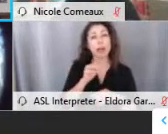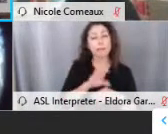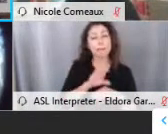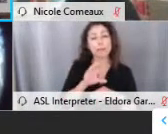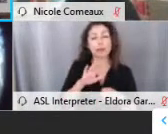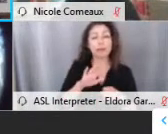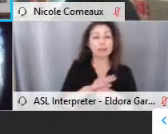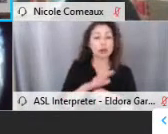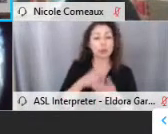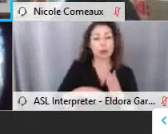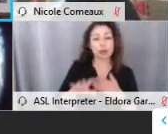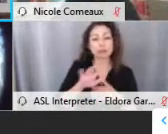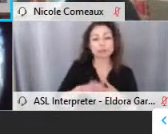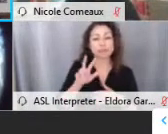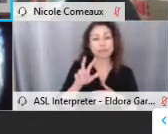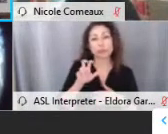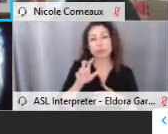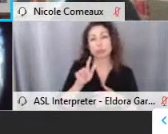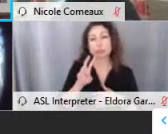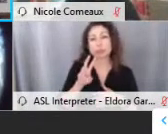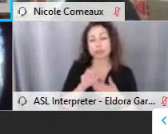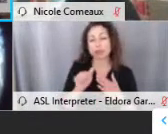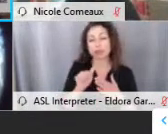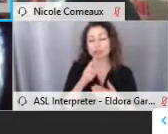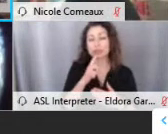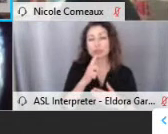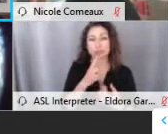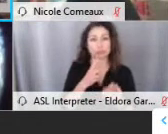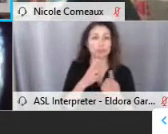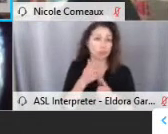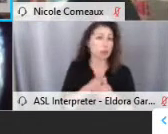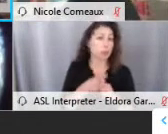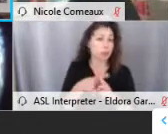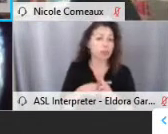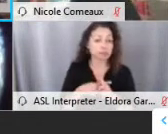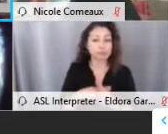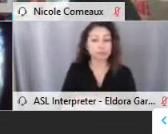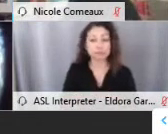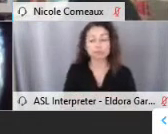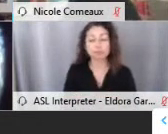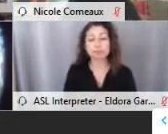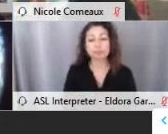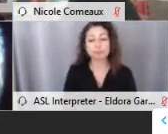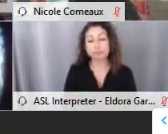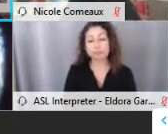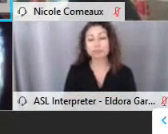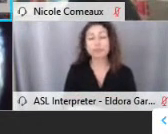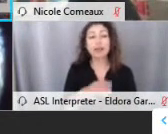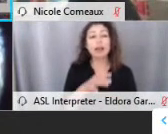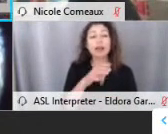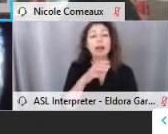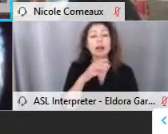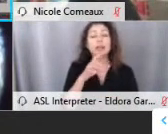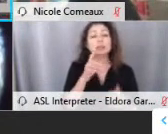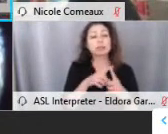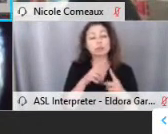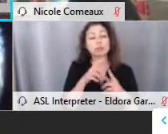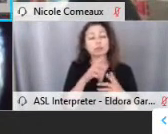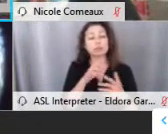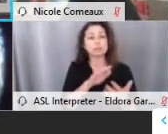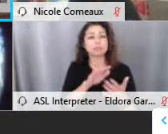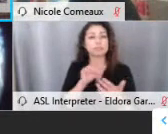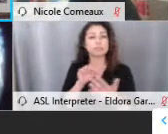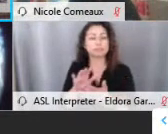full price of around $326 per month. And so in order to tackle